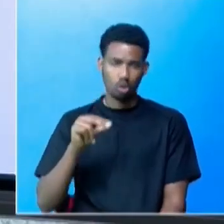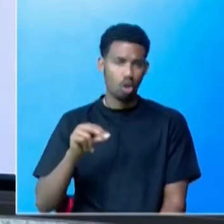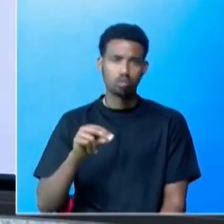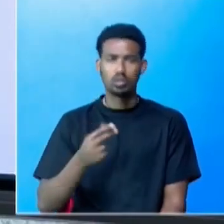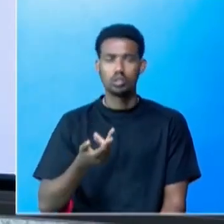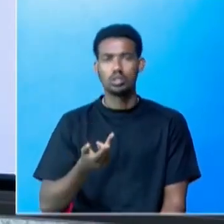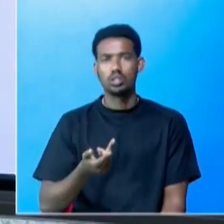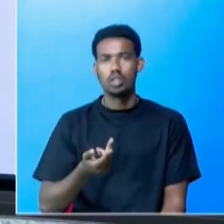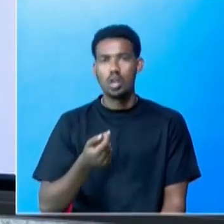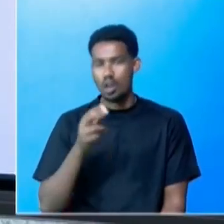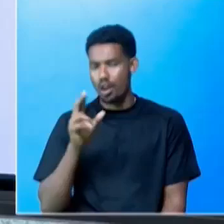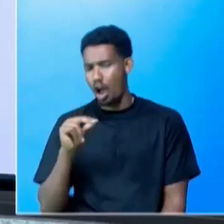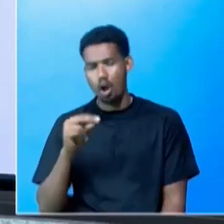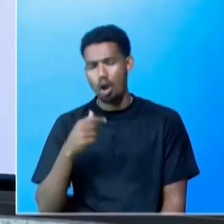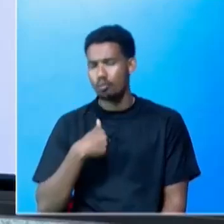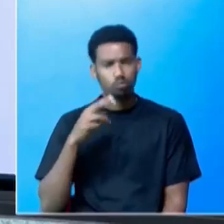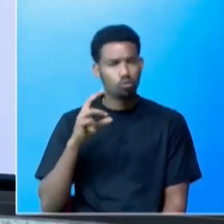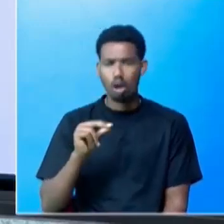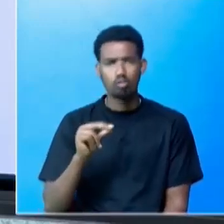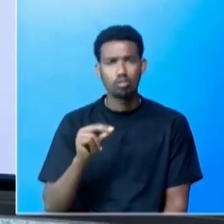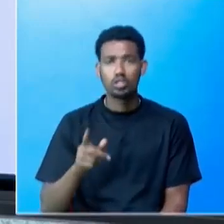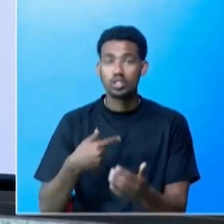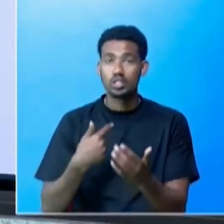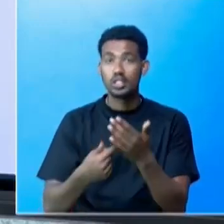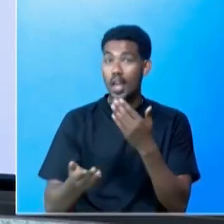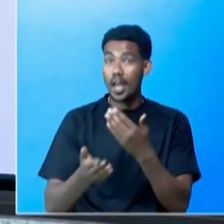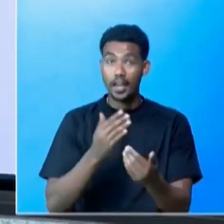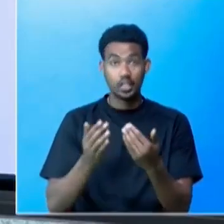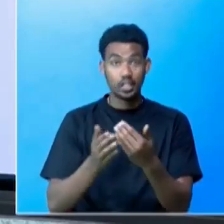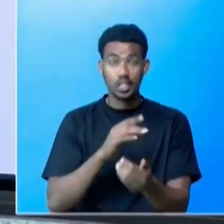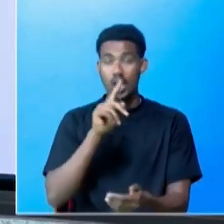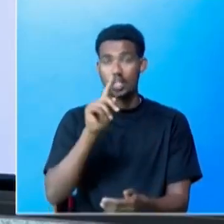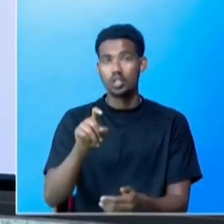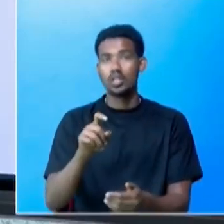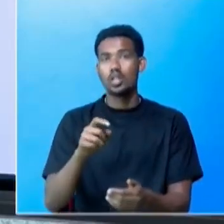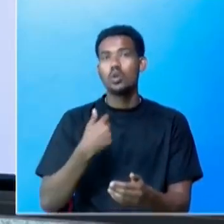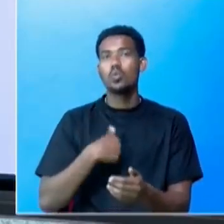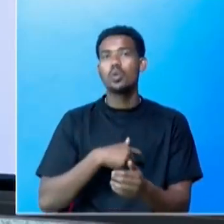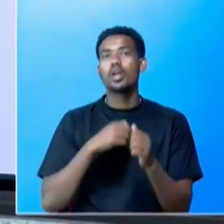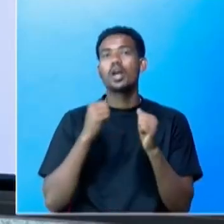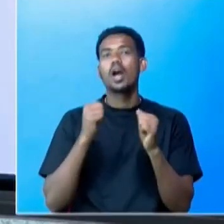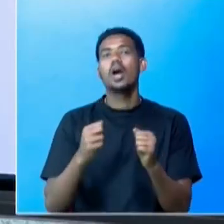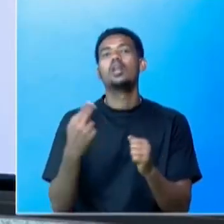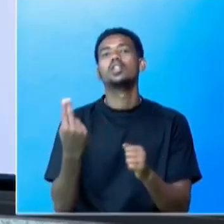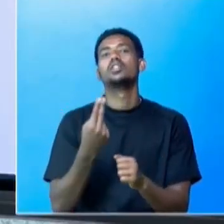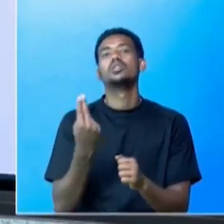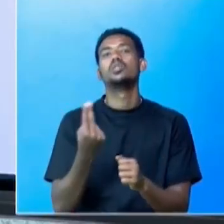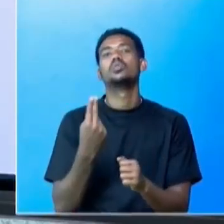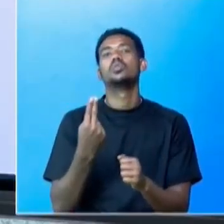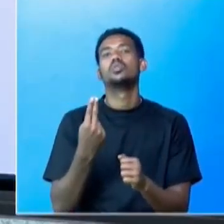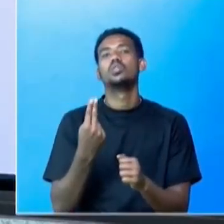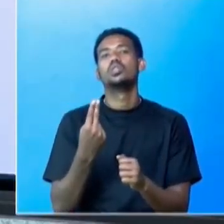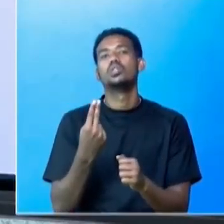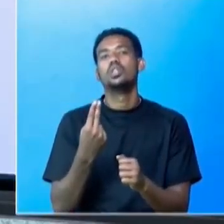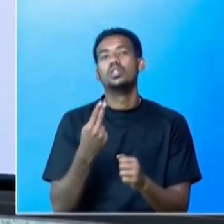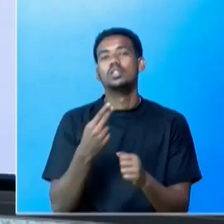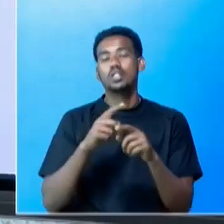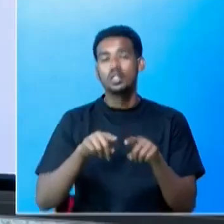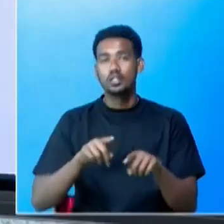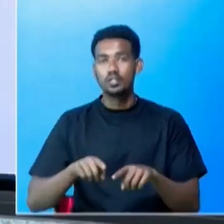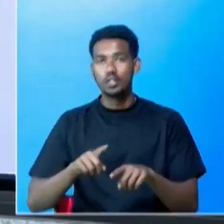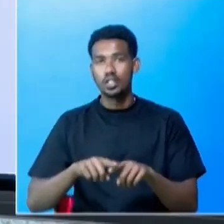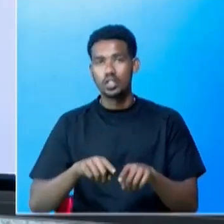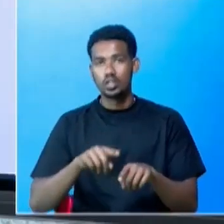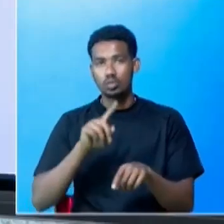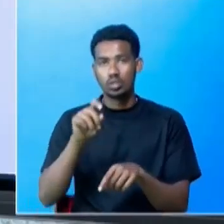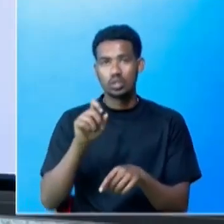No, I'm not. This is easily you can ask question, and you can use the different is and also are by asking question